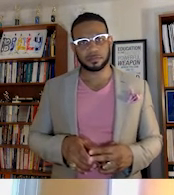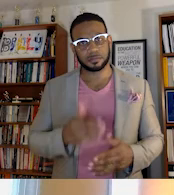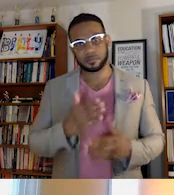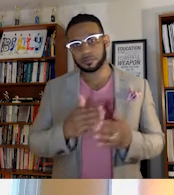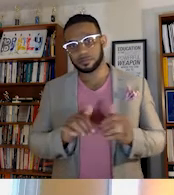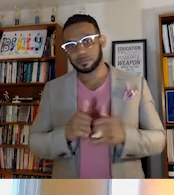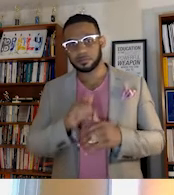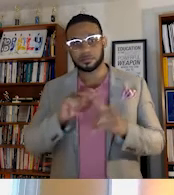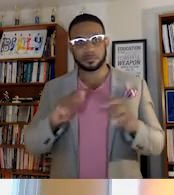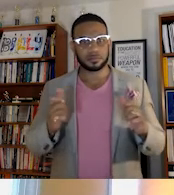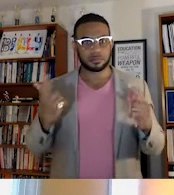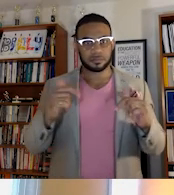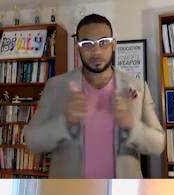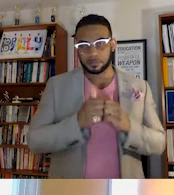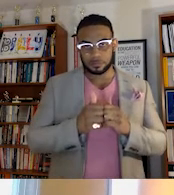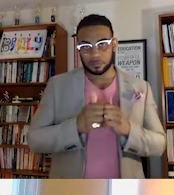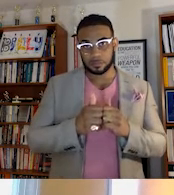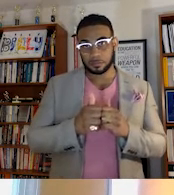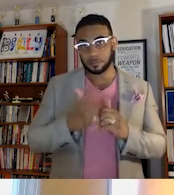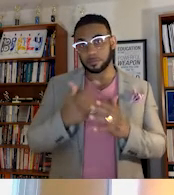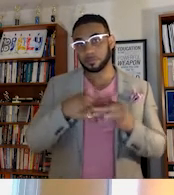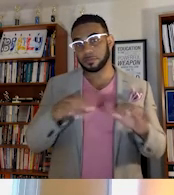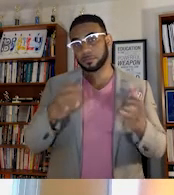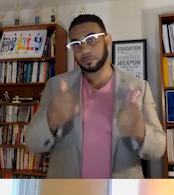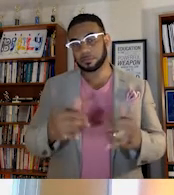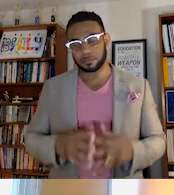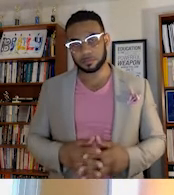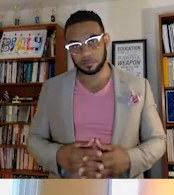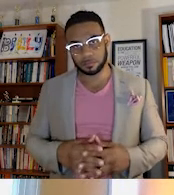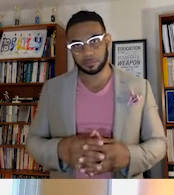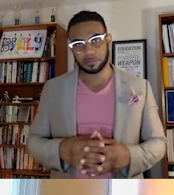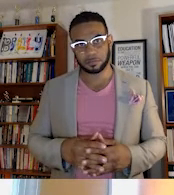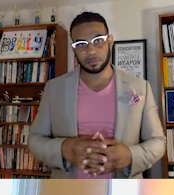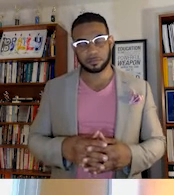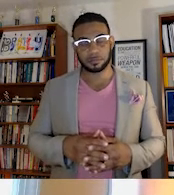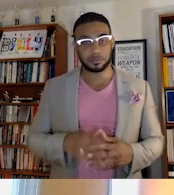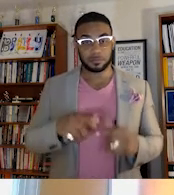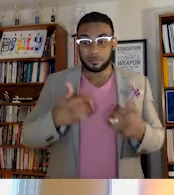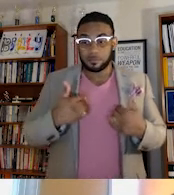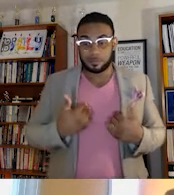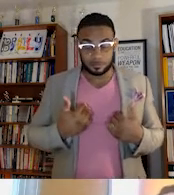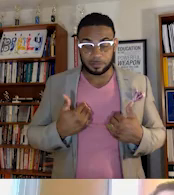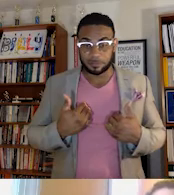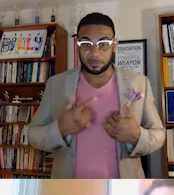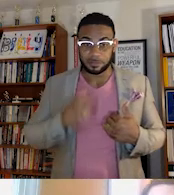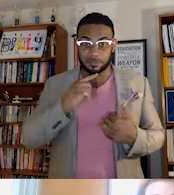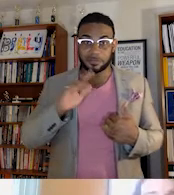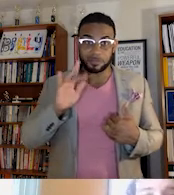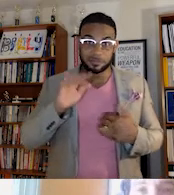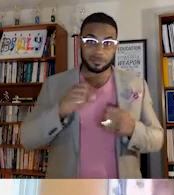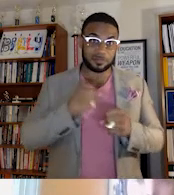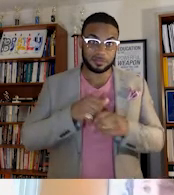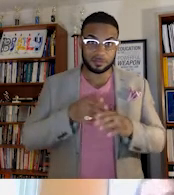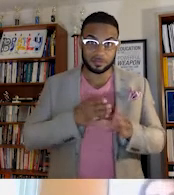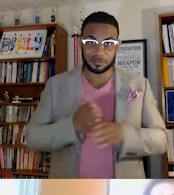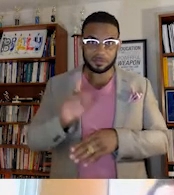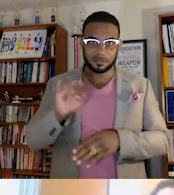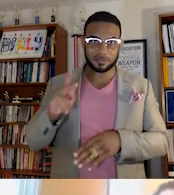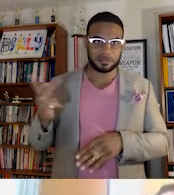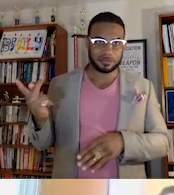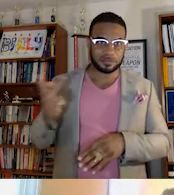somehow all of that came together to what we're doing right now. About me, I'm 25 years into career. Frank